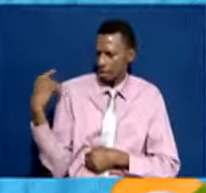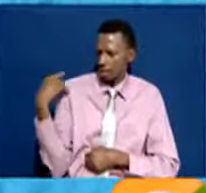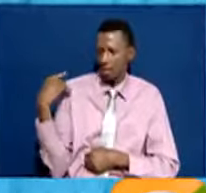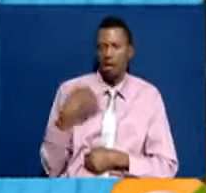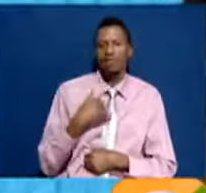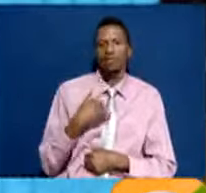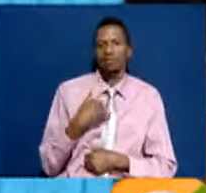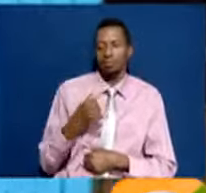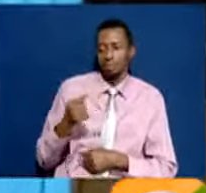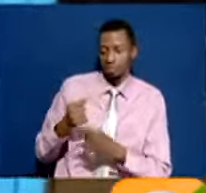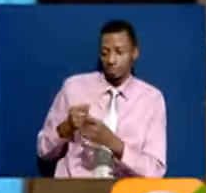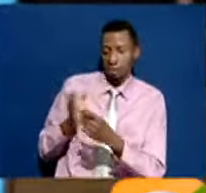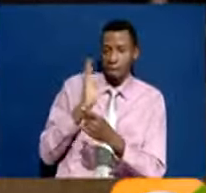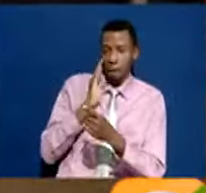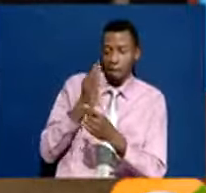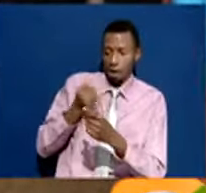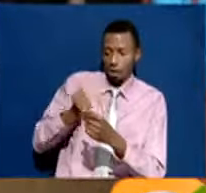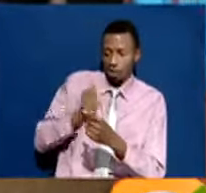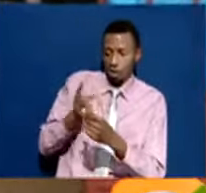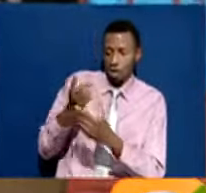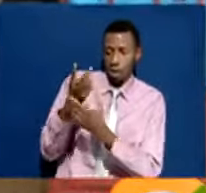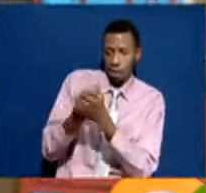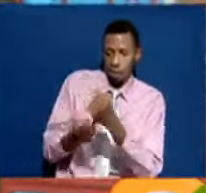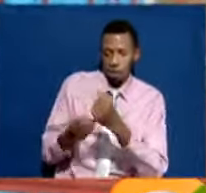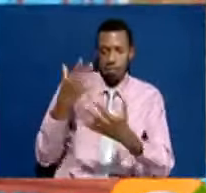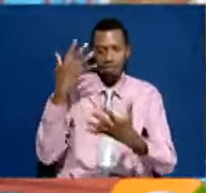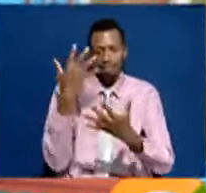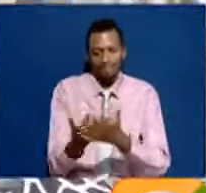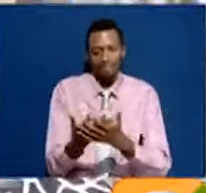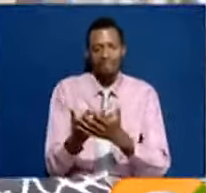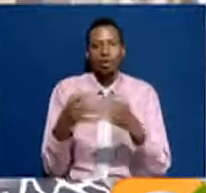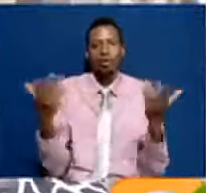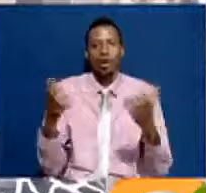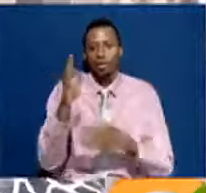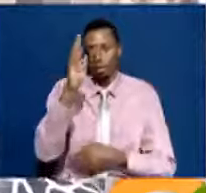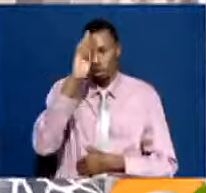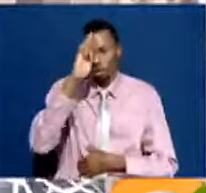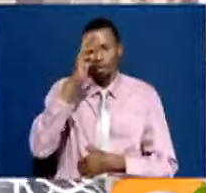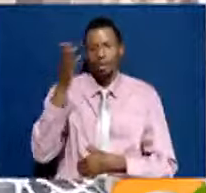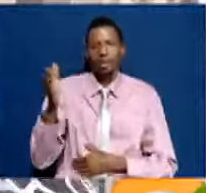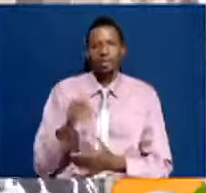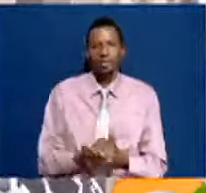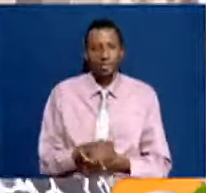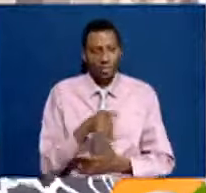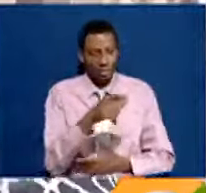were arrested and briefly detained by the Londiani sub-county police.